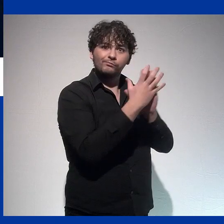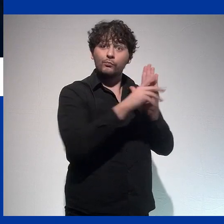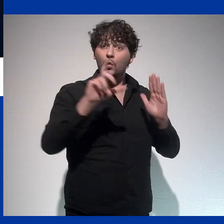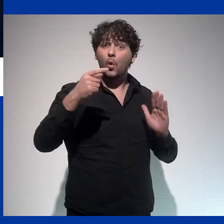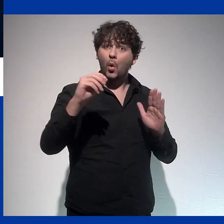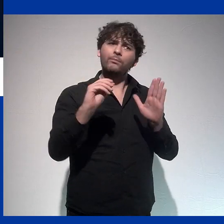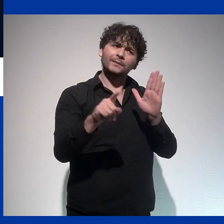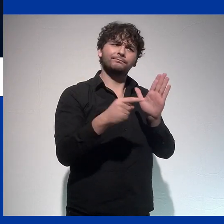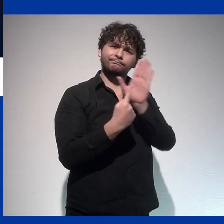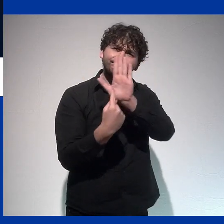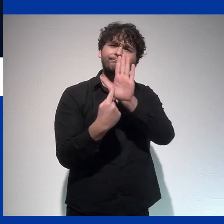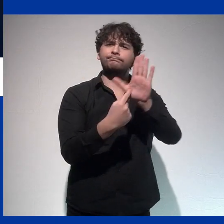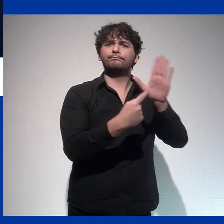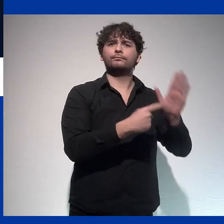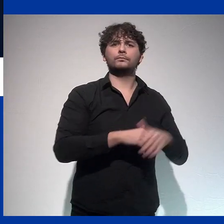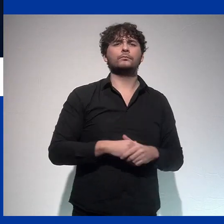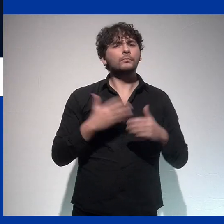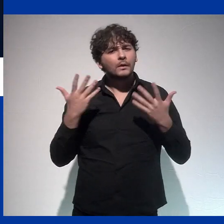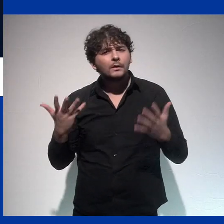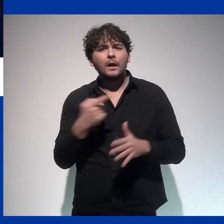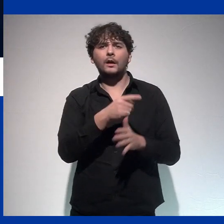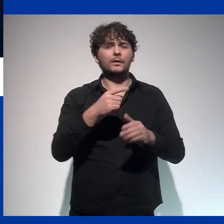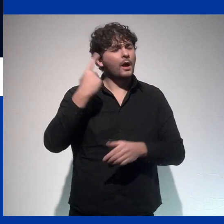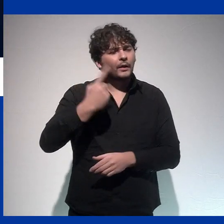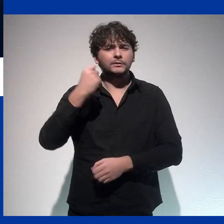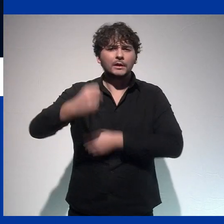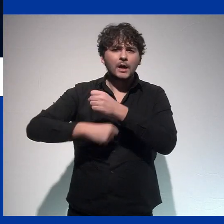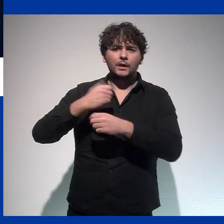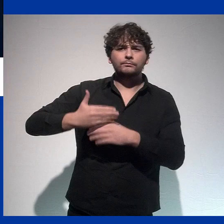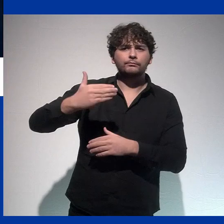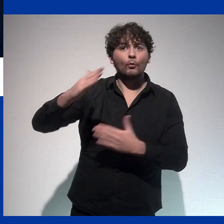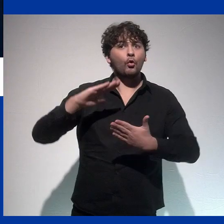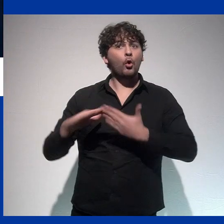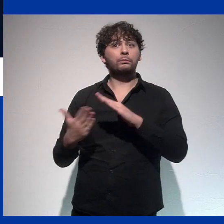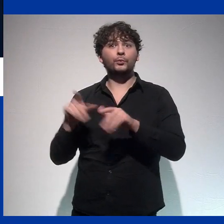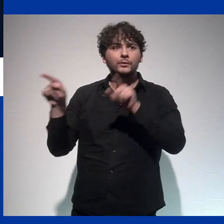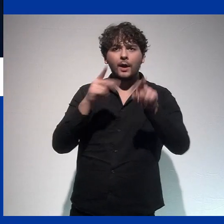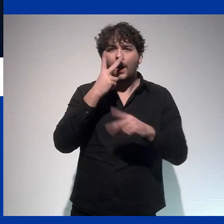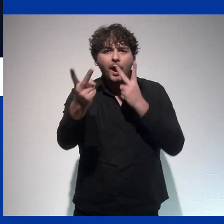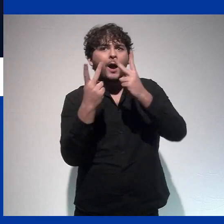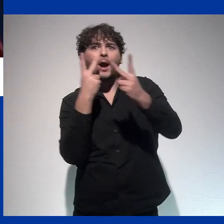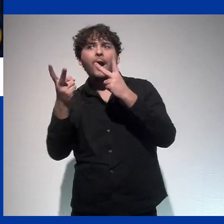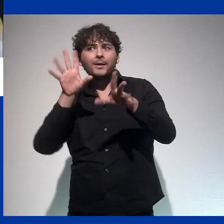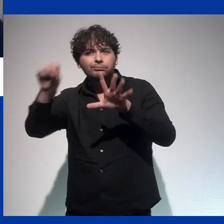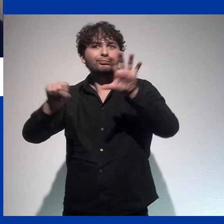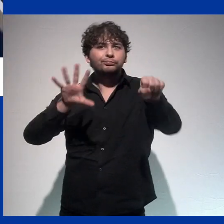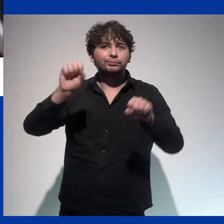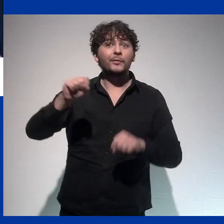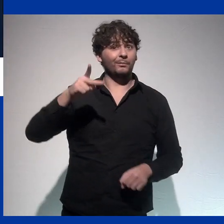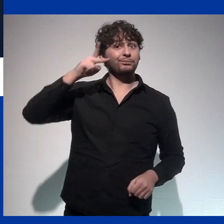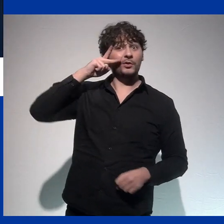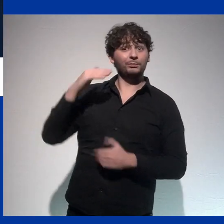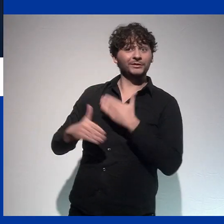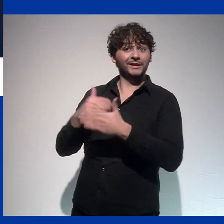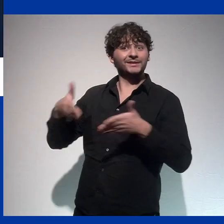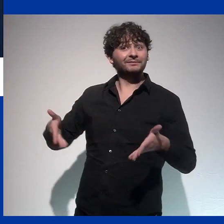youth work visible. And this is why we've developed not only a title for it, but also a logo. European Youth Work Agenda, the